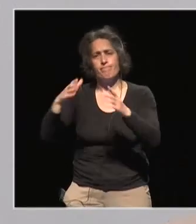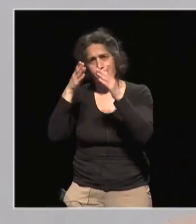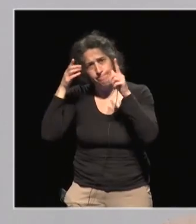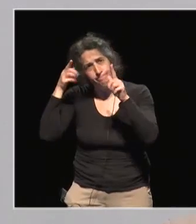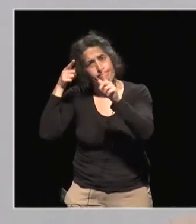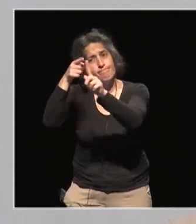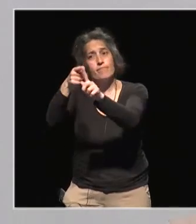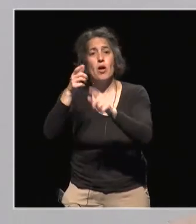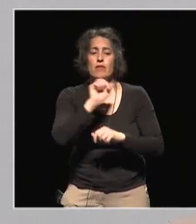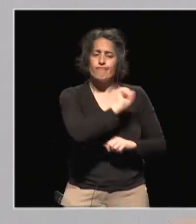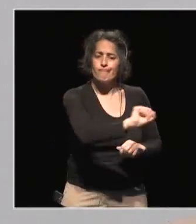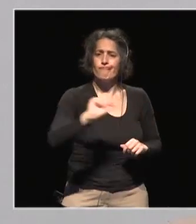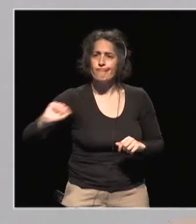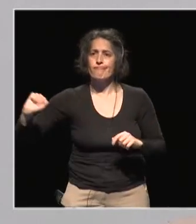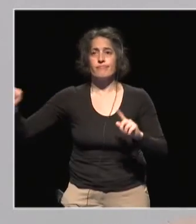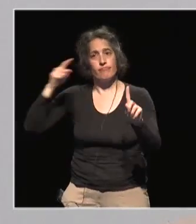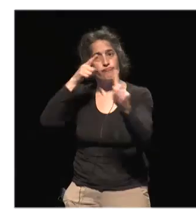of every single country,